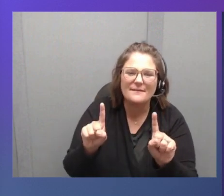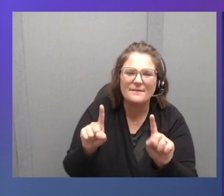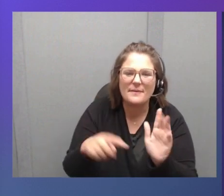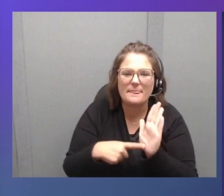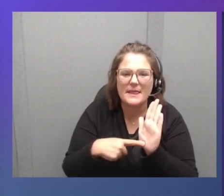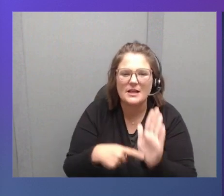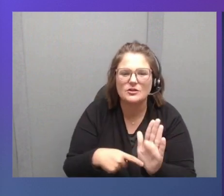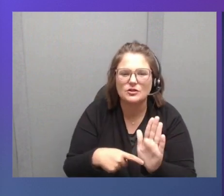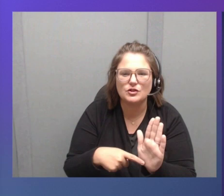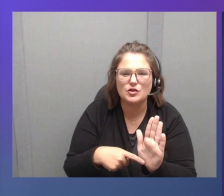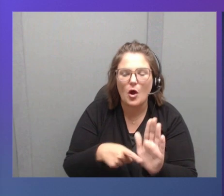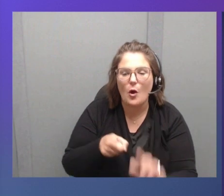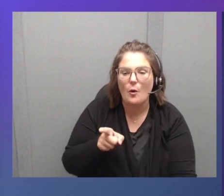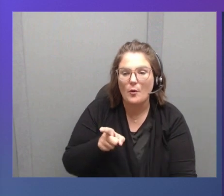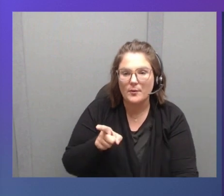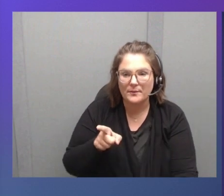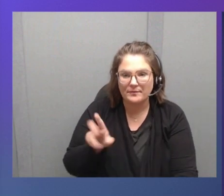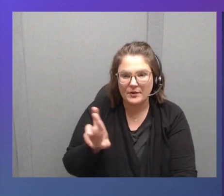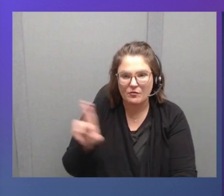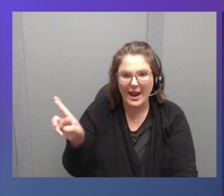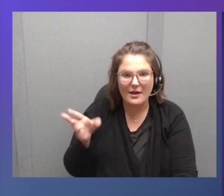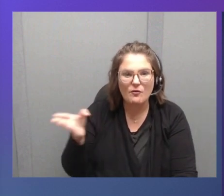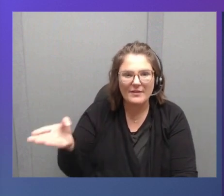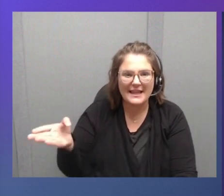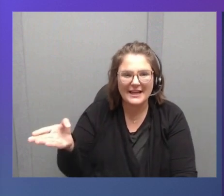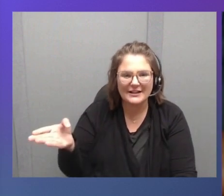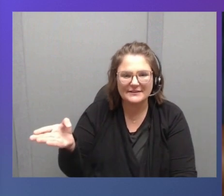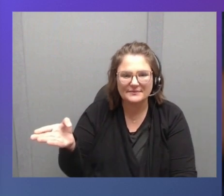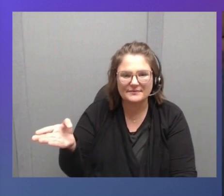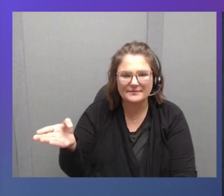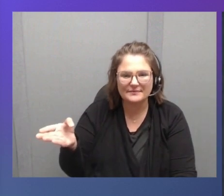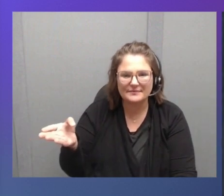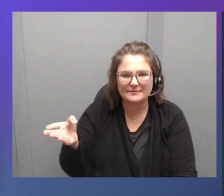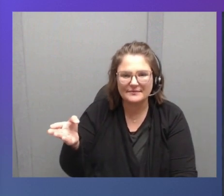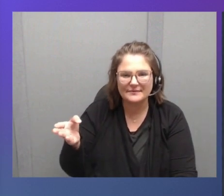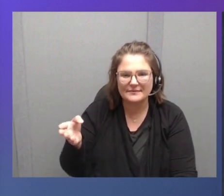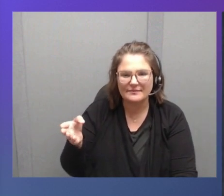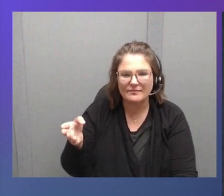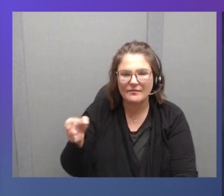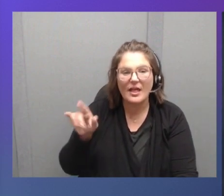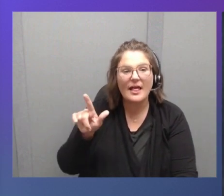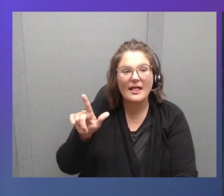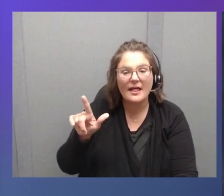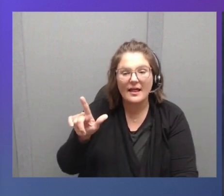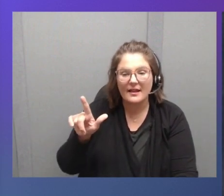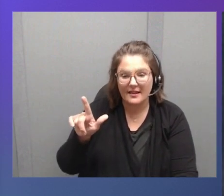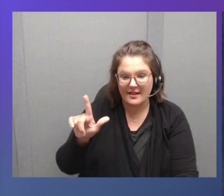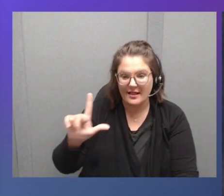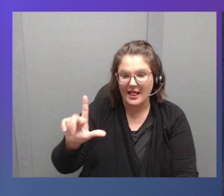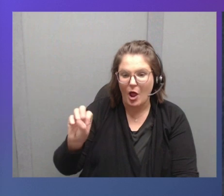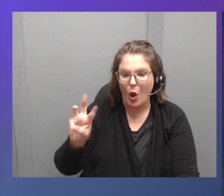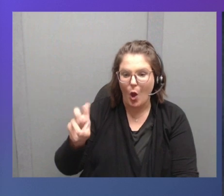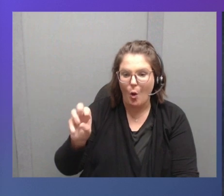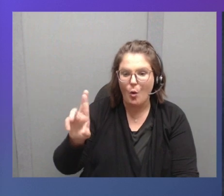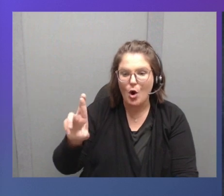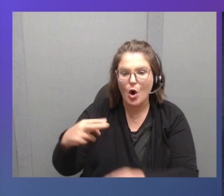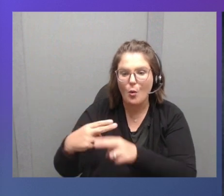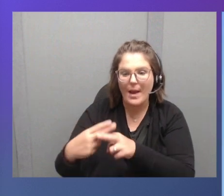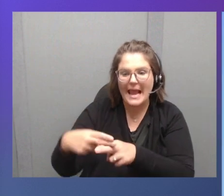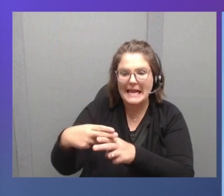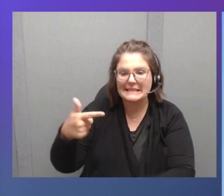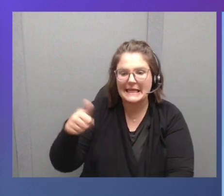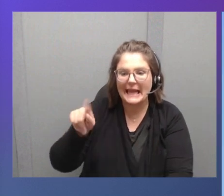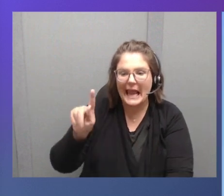here. yeah. So let's start with the giant antenna, it looks like. It is. So that is a LoRaWAN gateway. It has a LoRa antenna on the left side there. It has